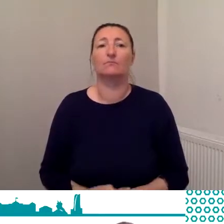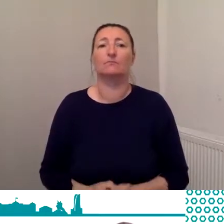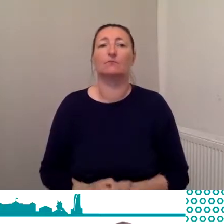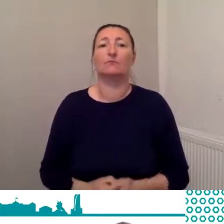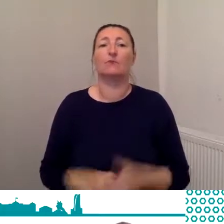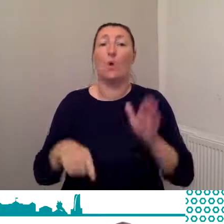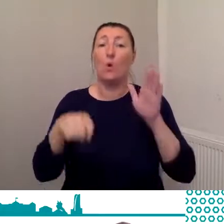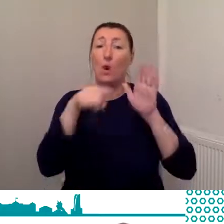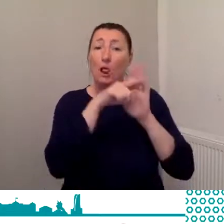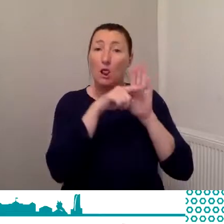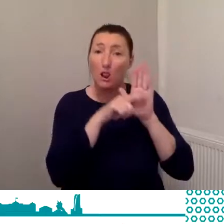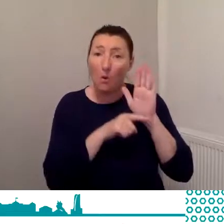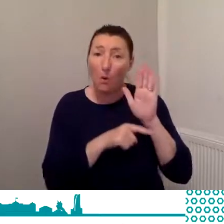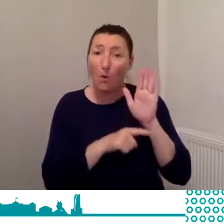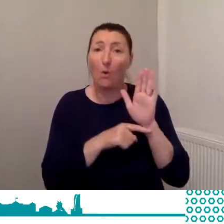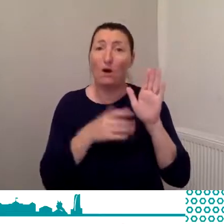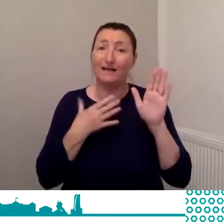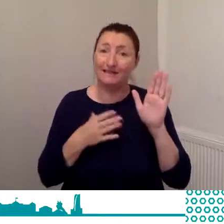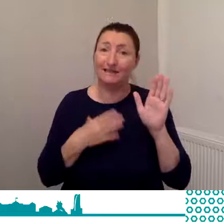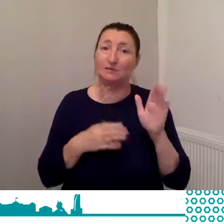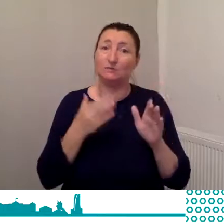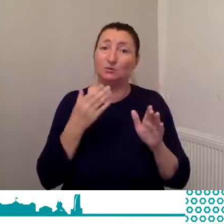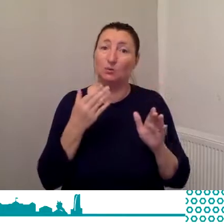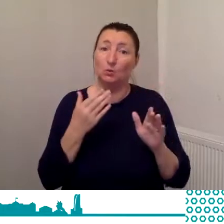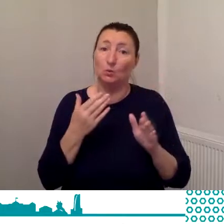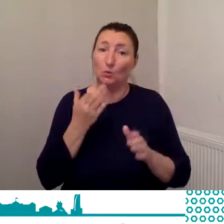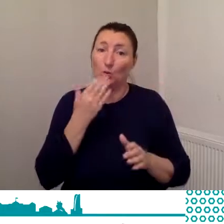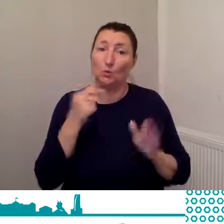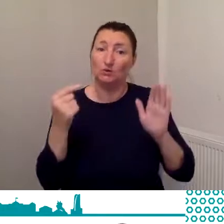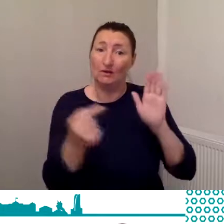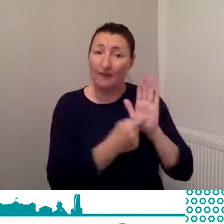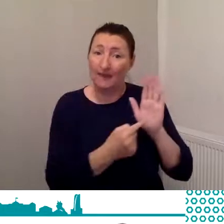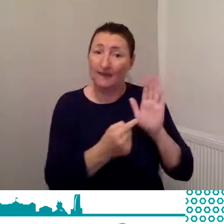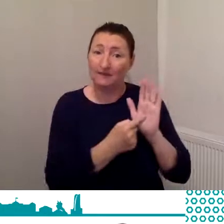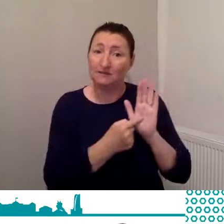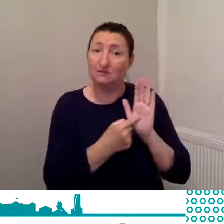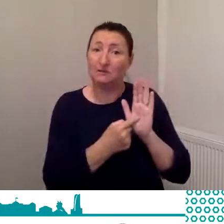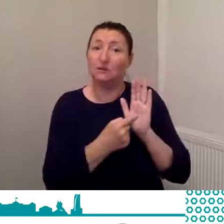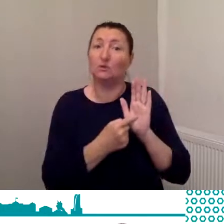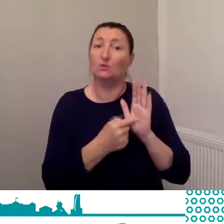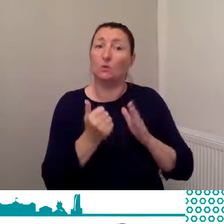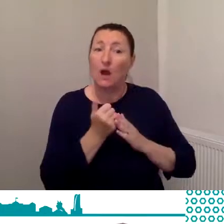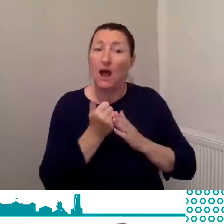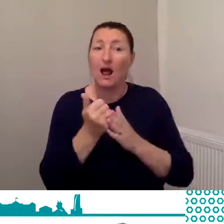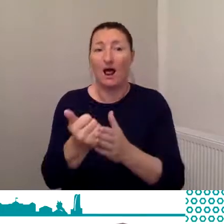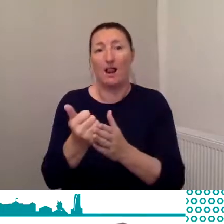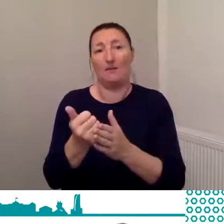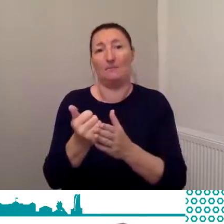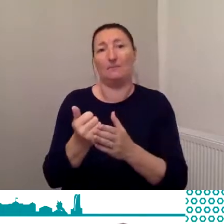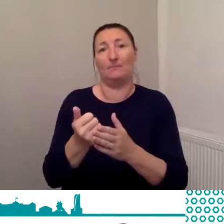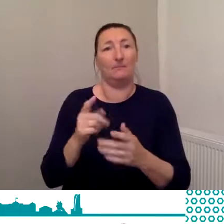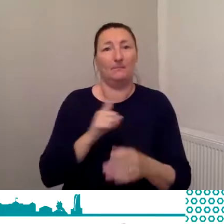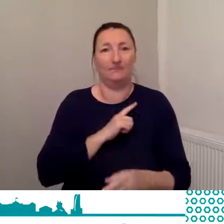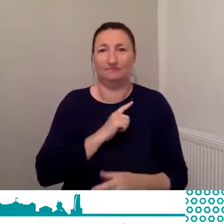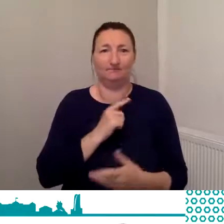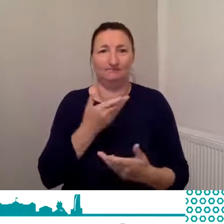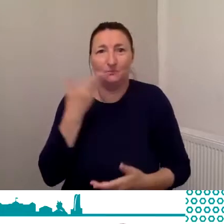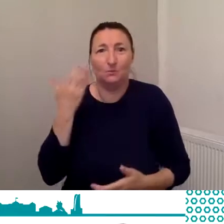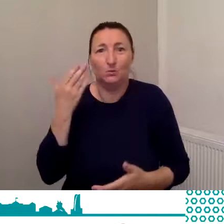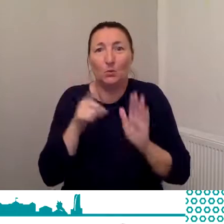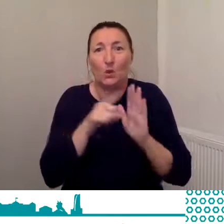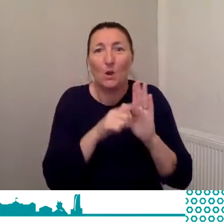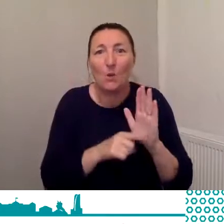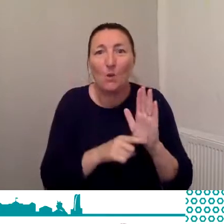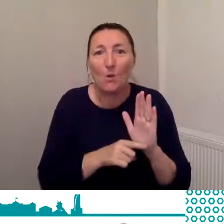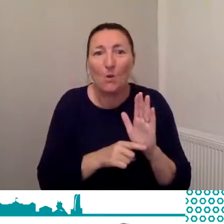to be implemented well. So implementation barriers was one of the biggest challenges that our stakeholders talked about.